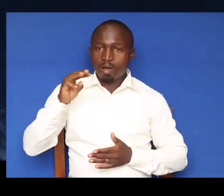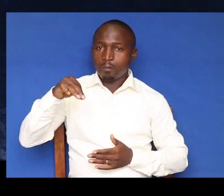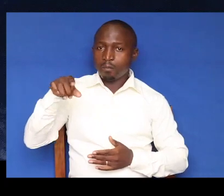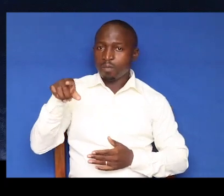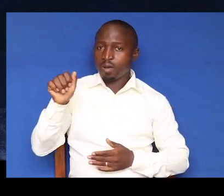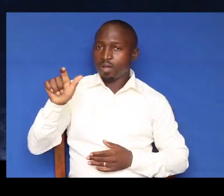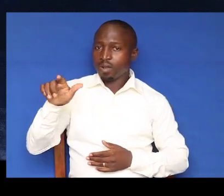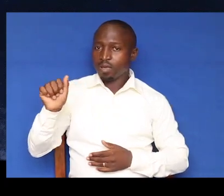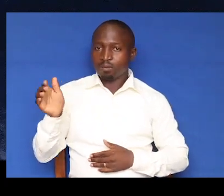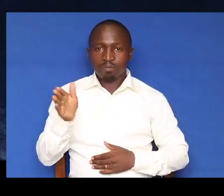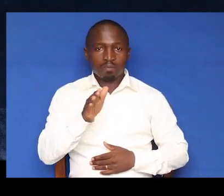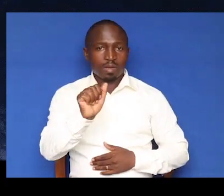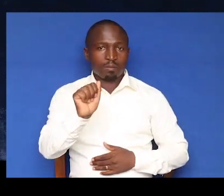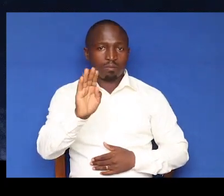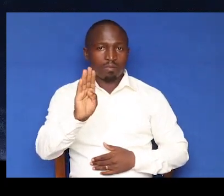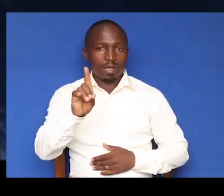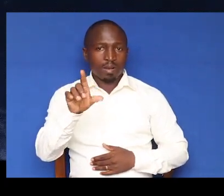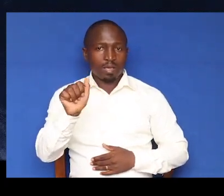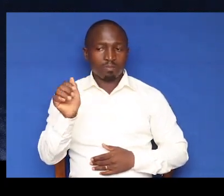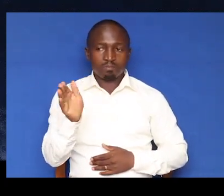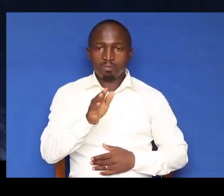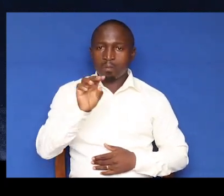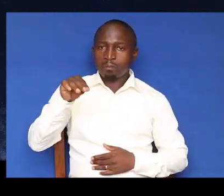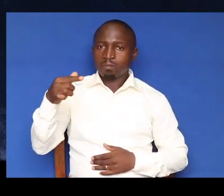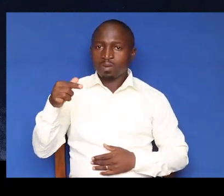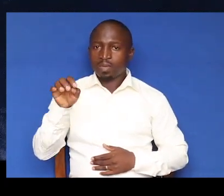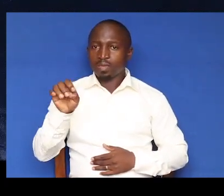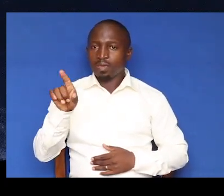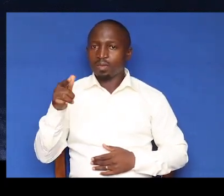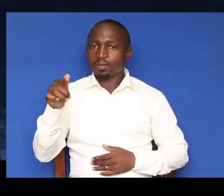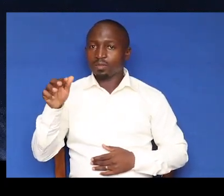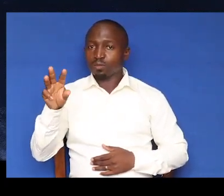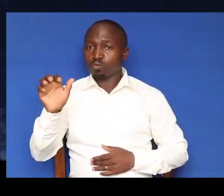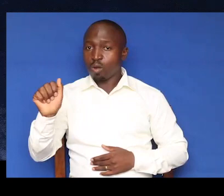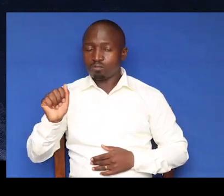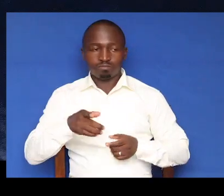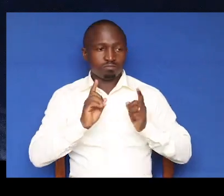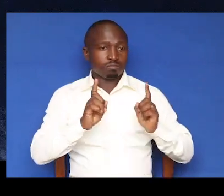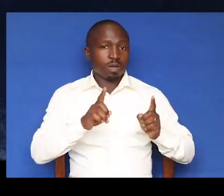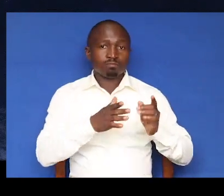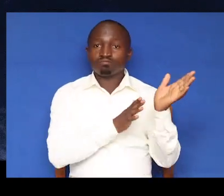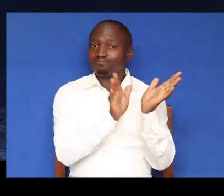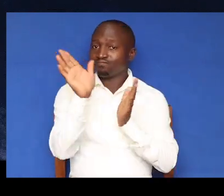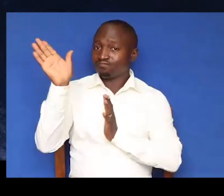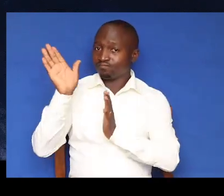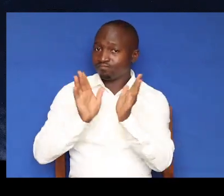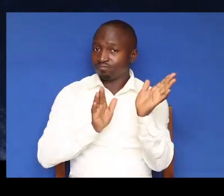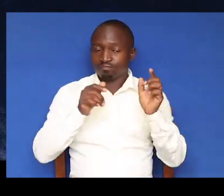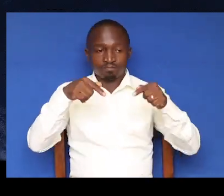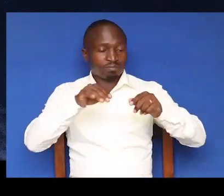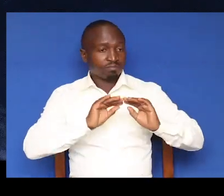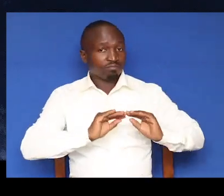Ngala Abdallah Mtegetwa. I'm geography teacher. I'm going to be with you